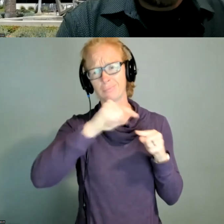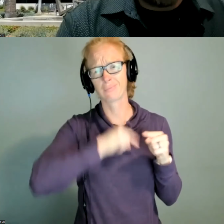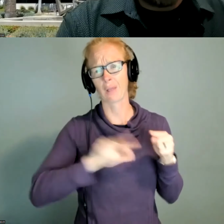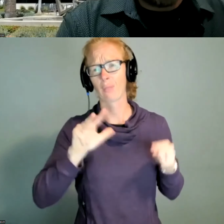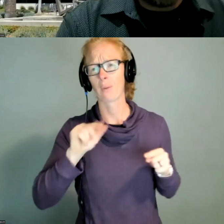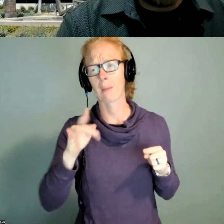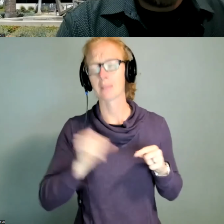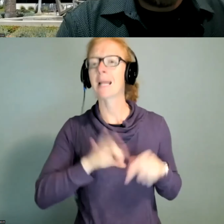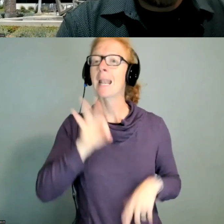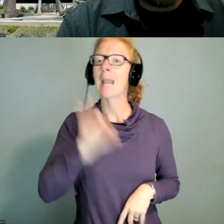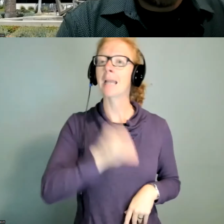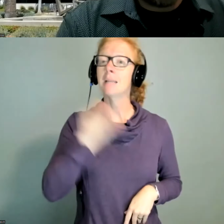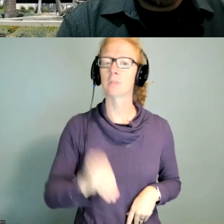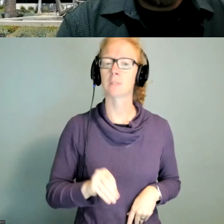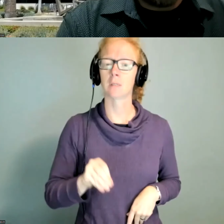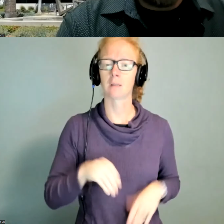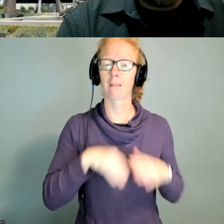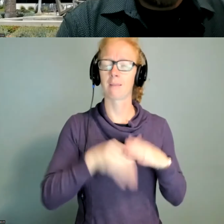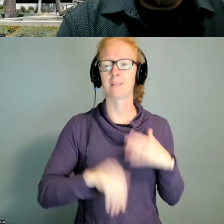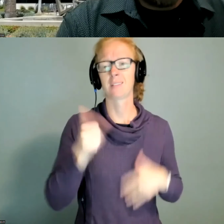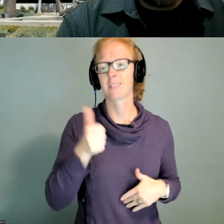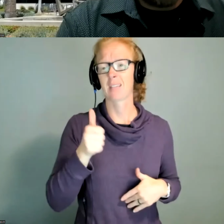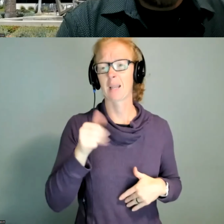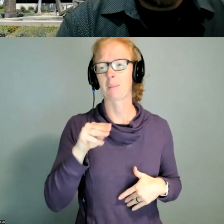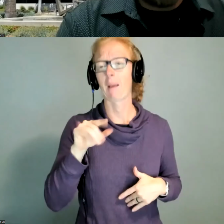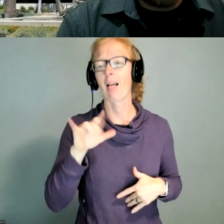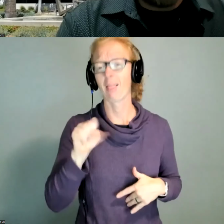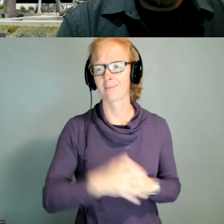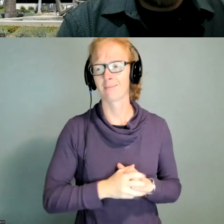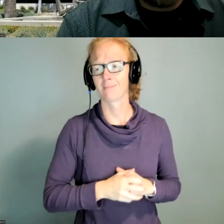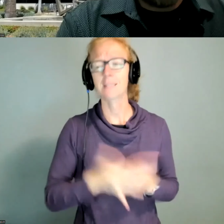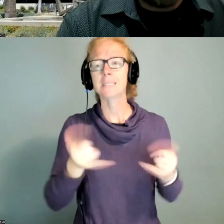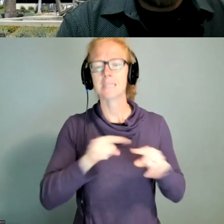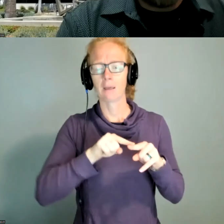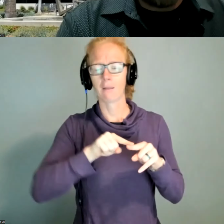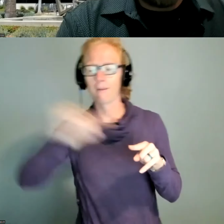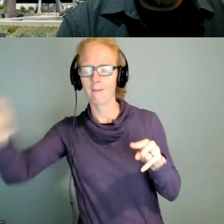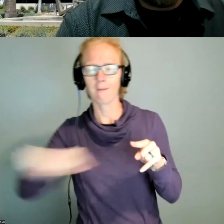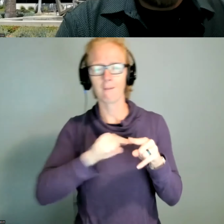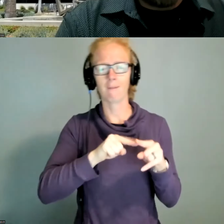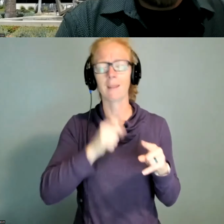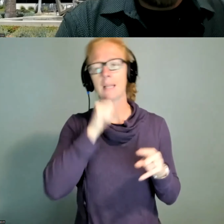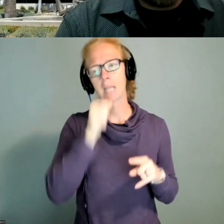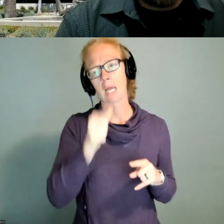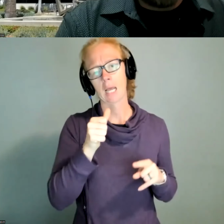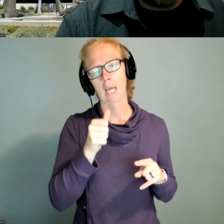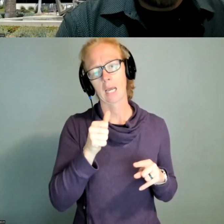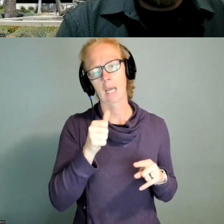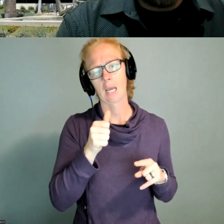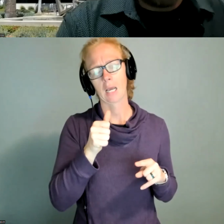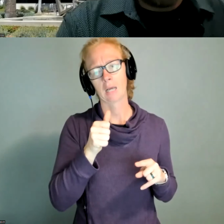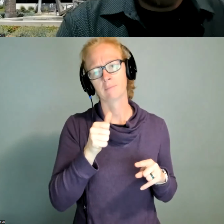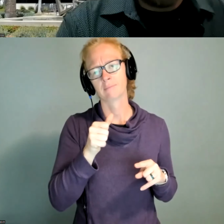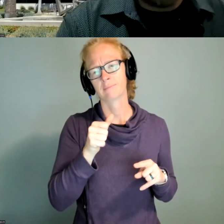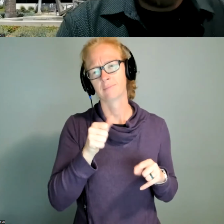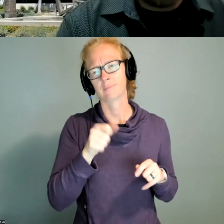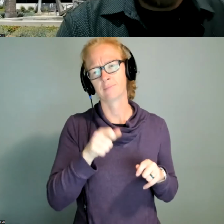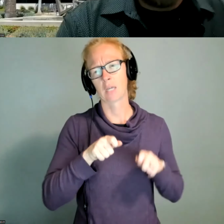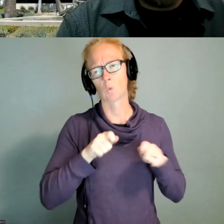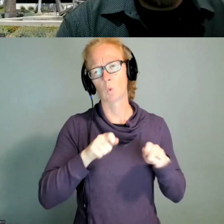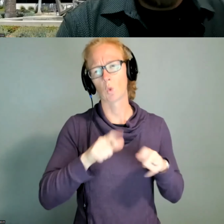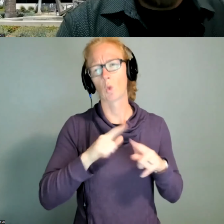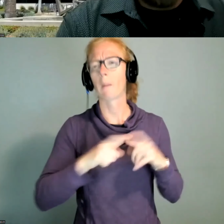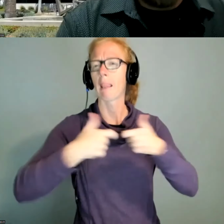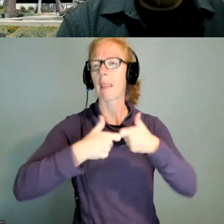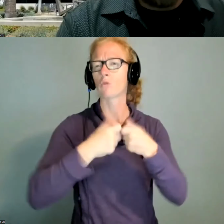90% are going less than 10 miles, which is still in the range of not maybe necessarily an e-scooter, but certainly in the range of a neighborhood